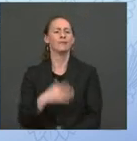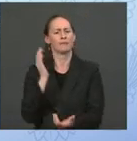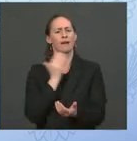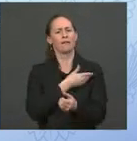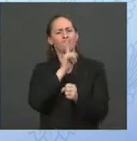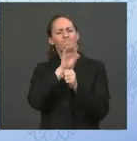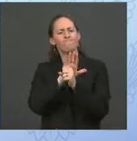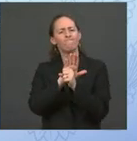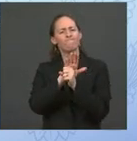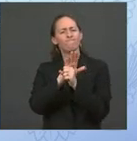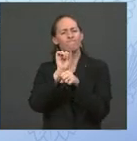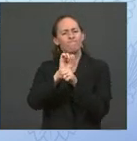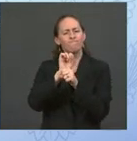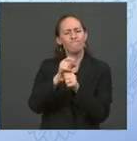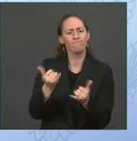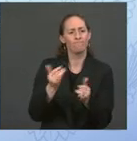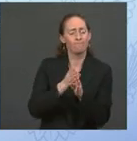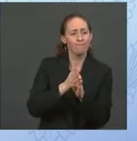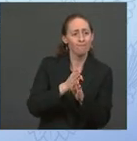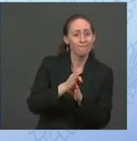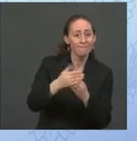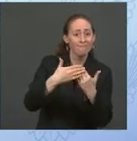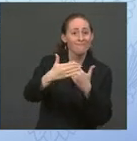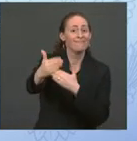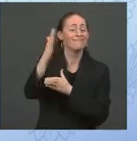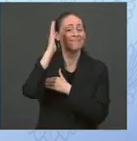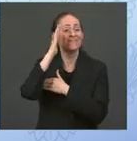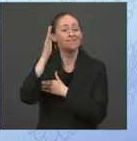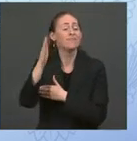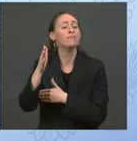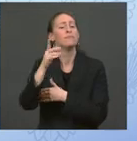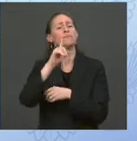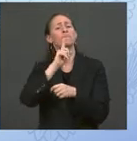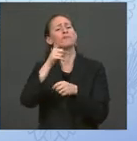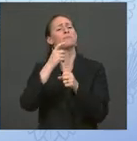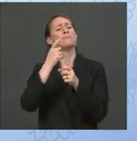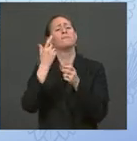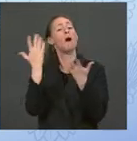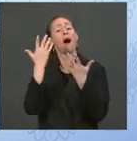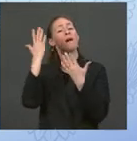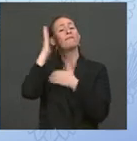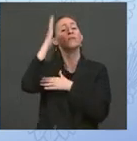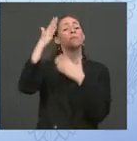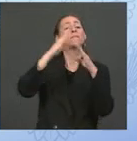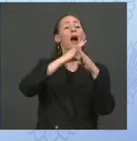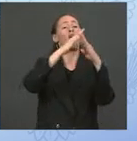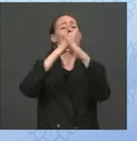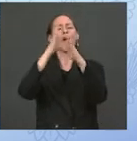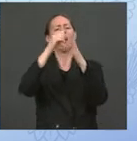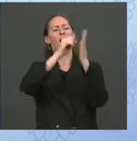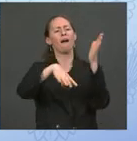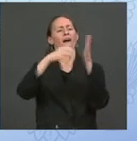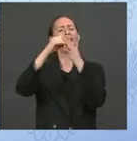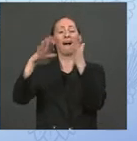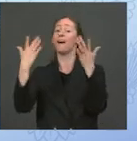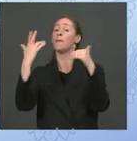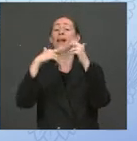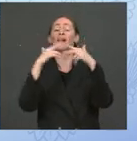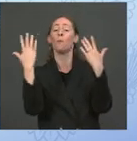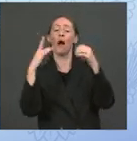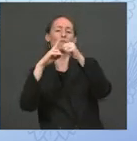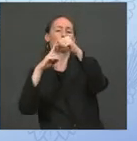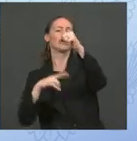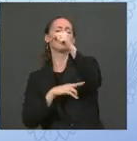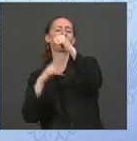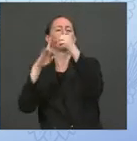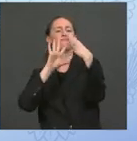future. Let's ensure that our future has no barriers, only bridges. Let's ensure that together we enact the biggest lesson that I've